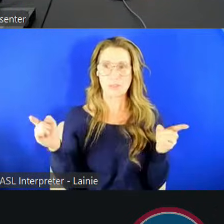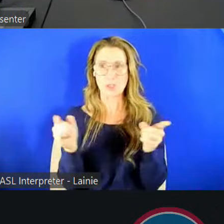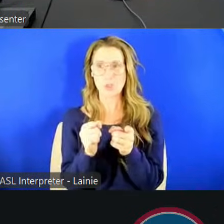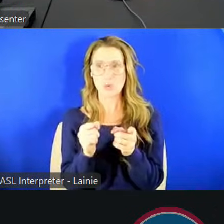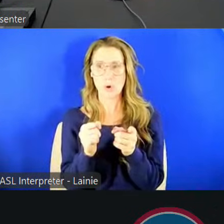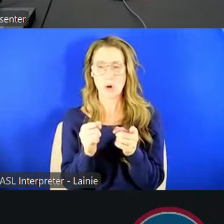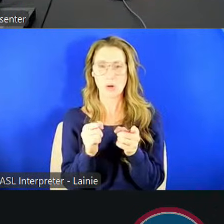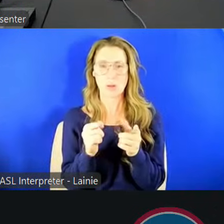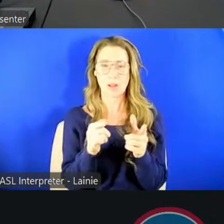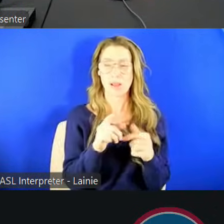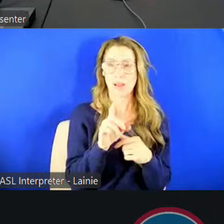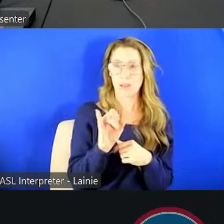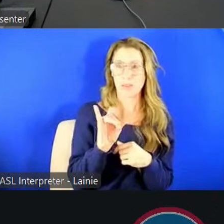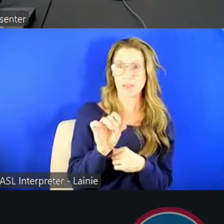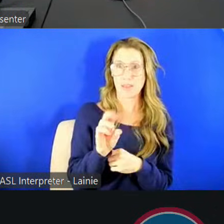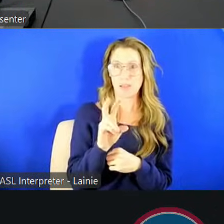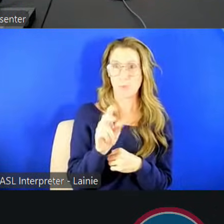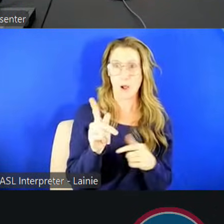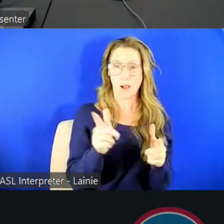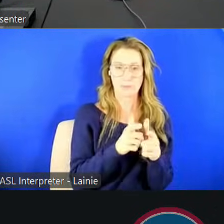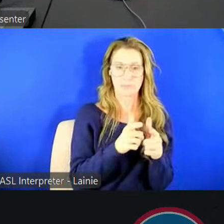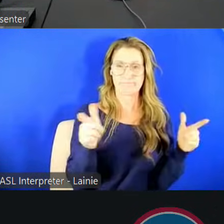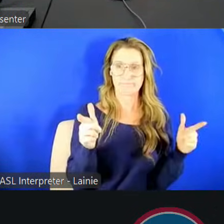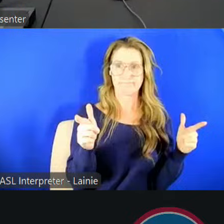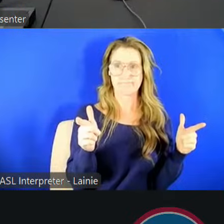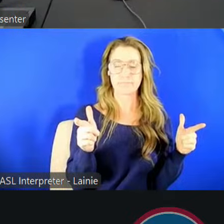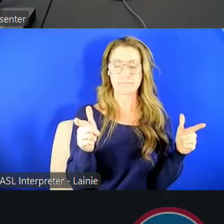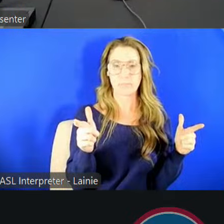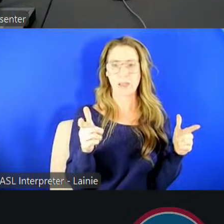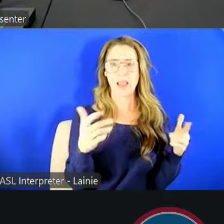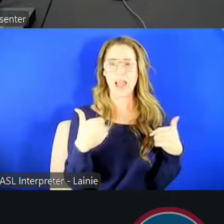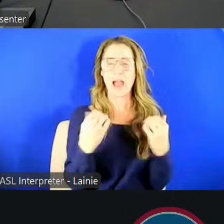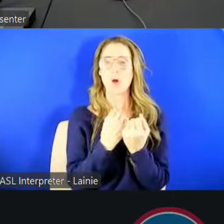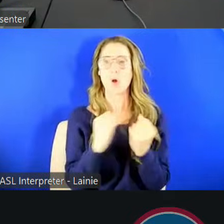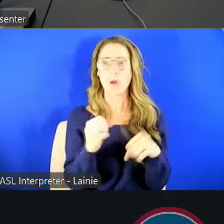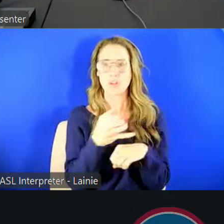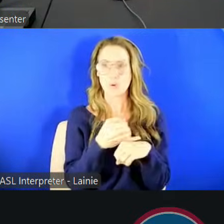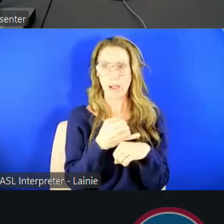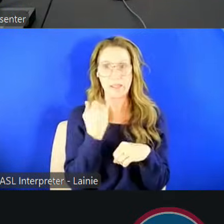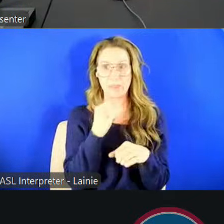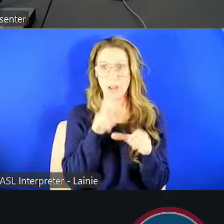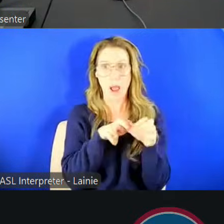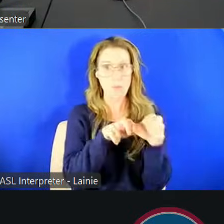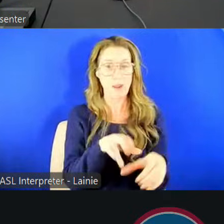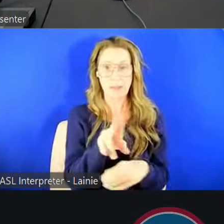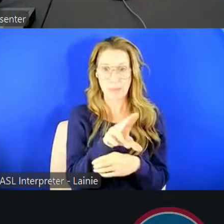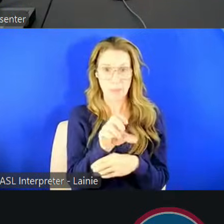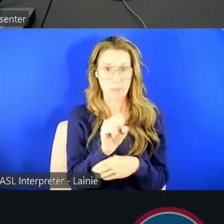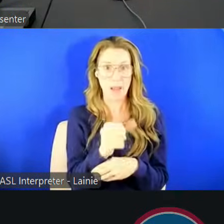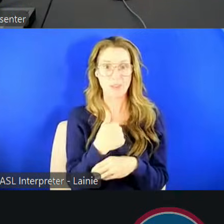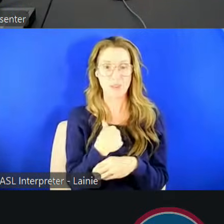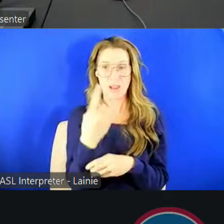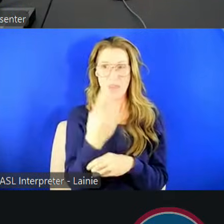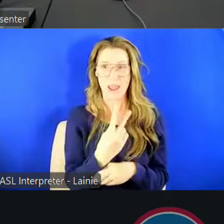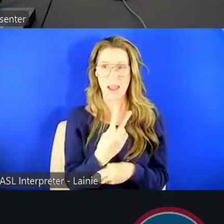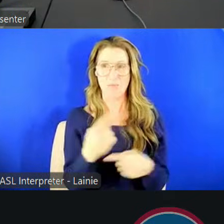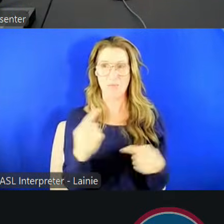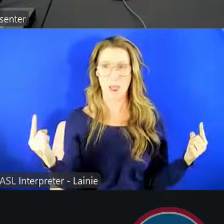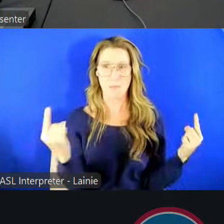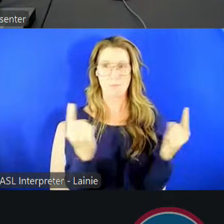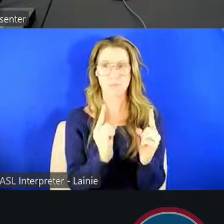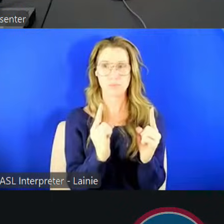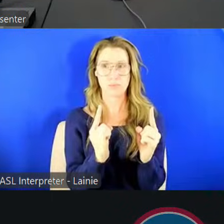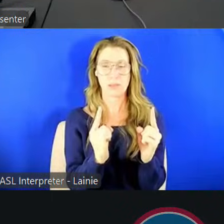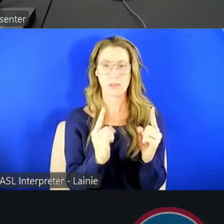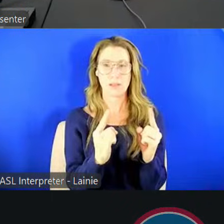Any of the center running ones, as I mentioned, will create a refuge island even for people not riding the bus, but even if you are, you got that halfway point.